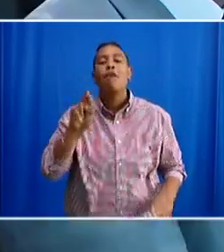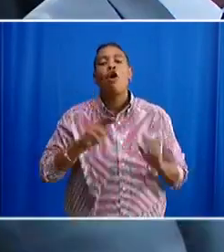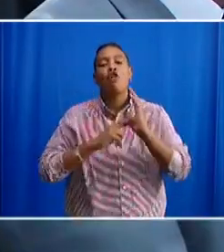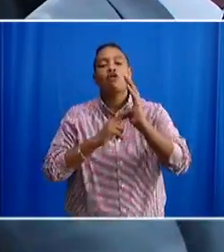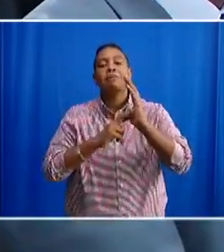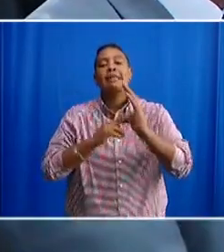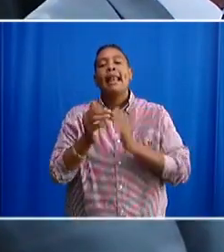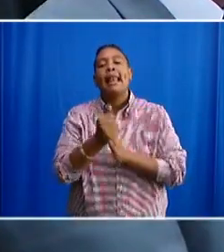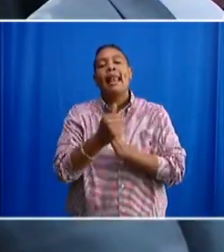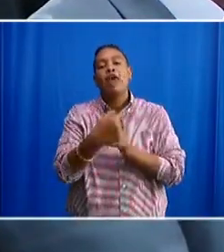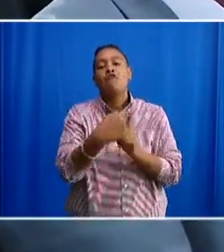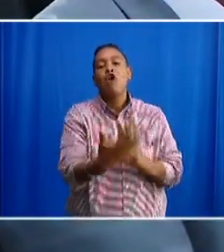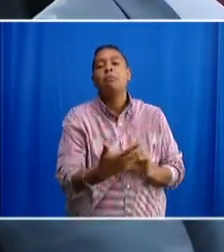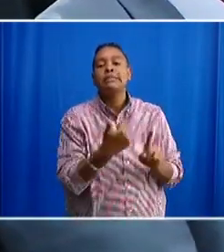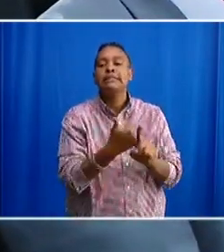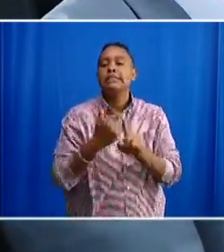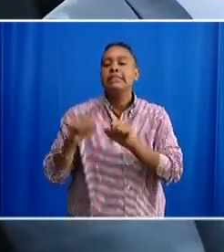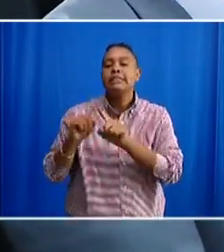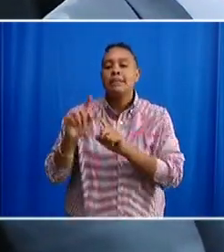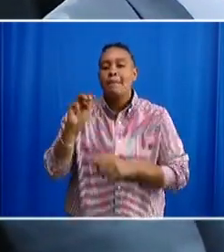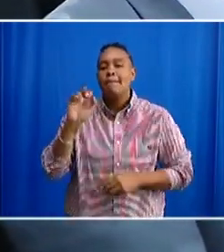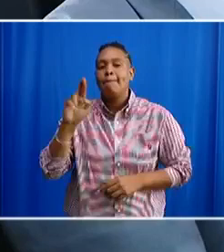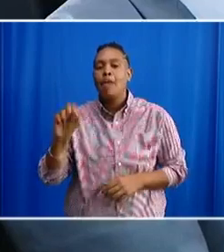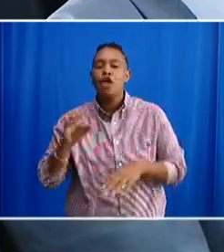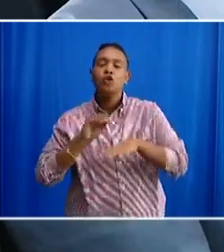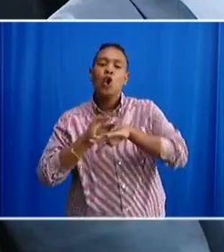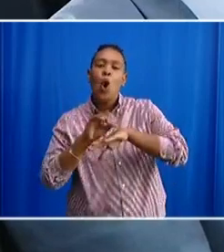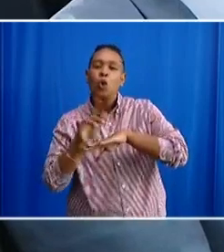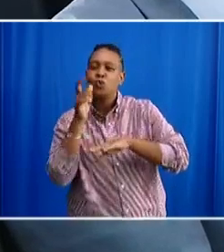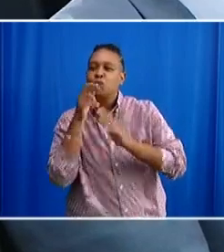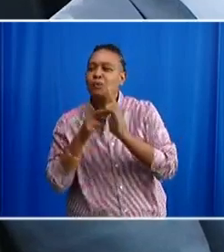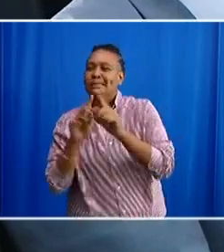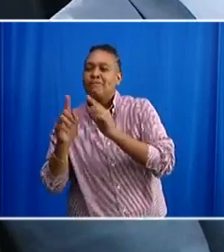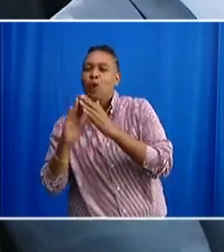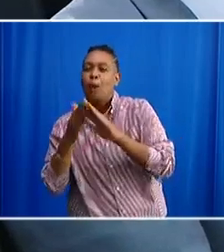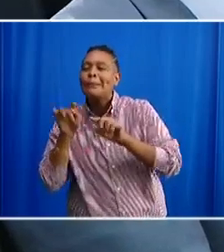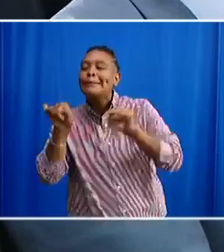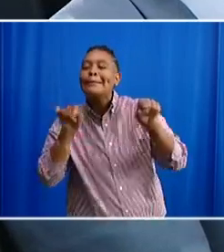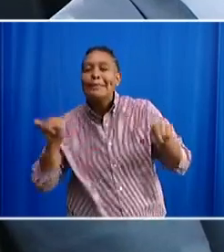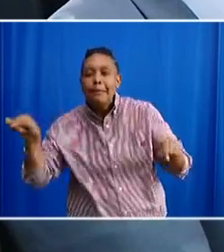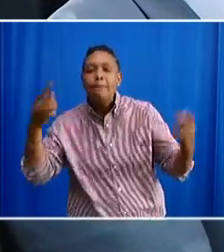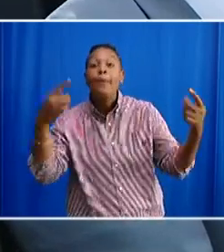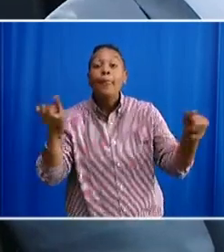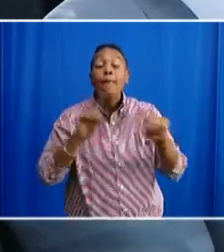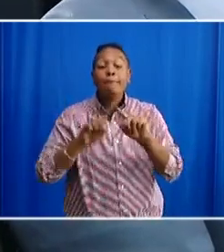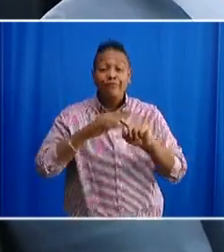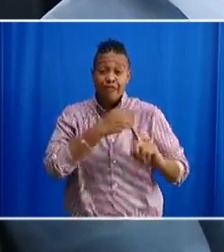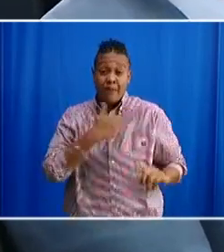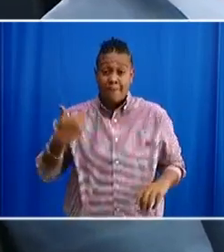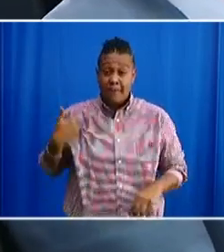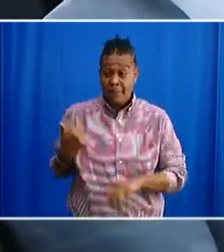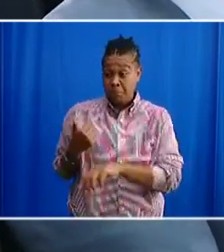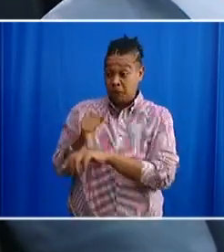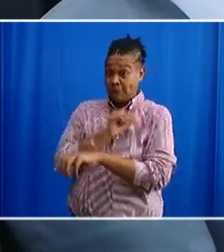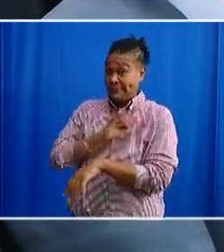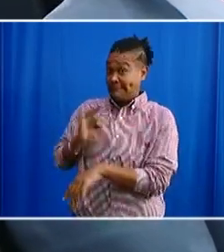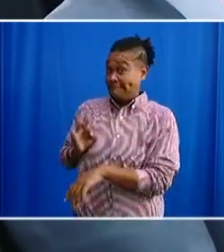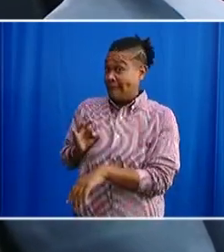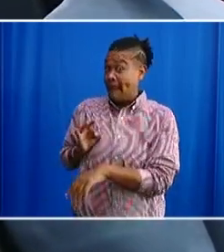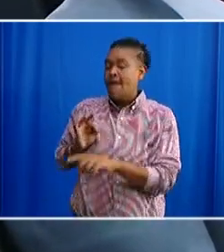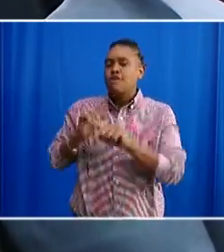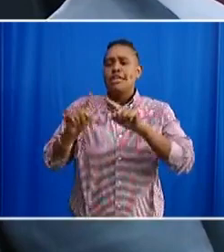opposition, mayors, councillors, members of staff of various